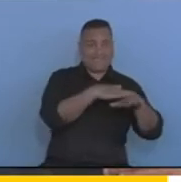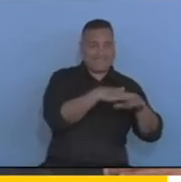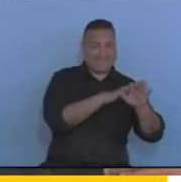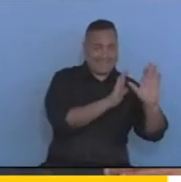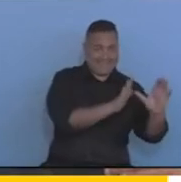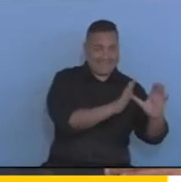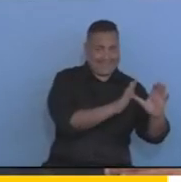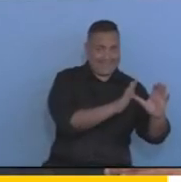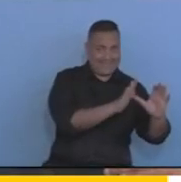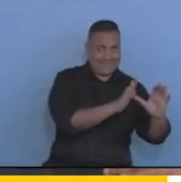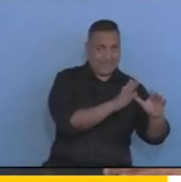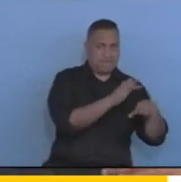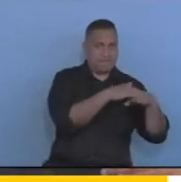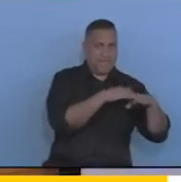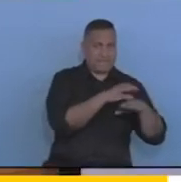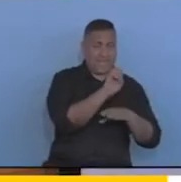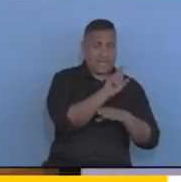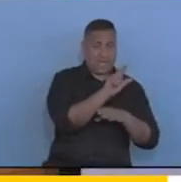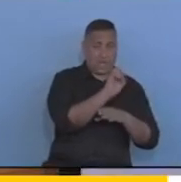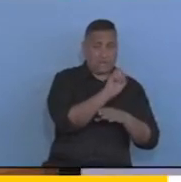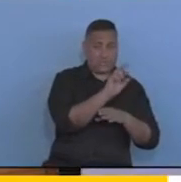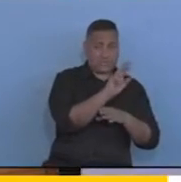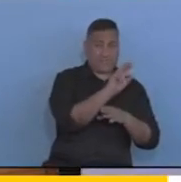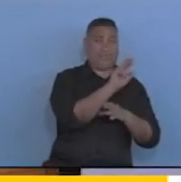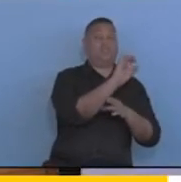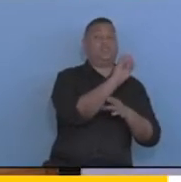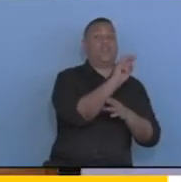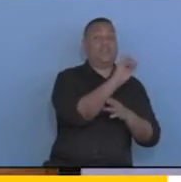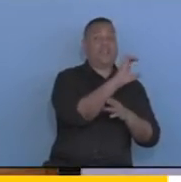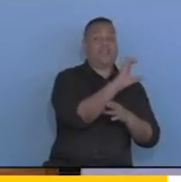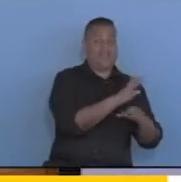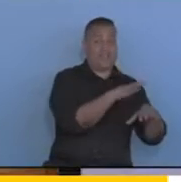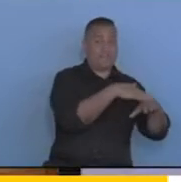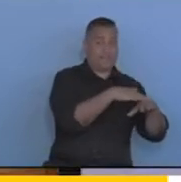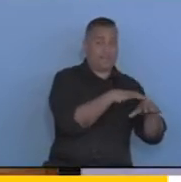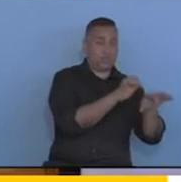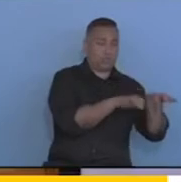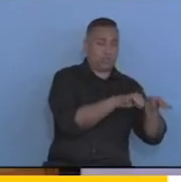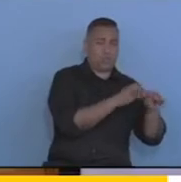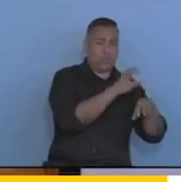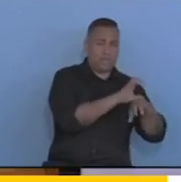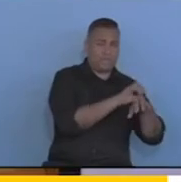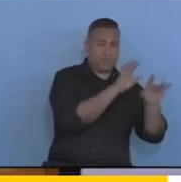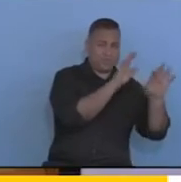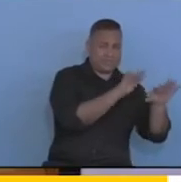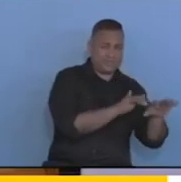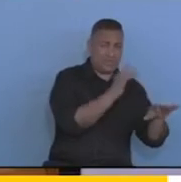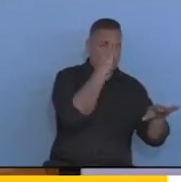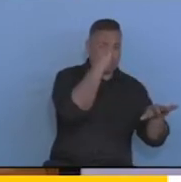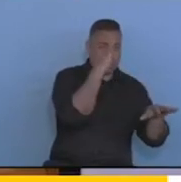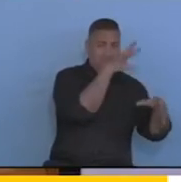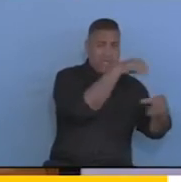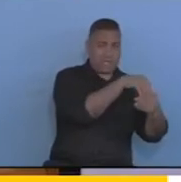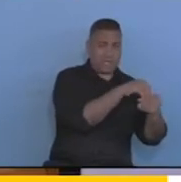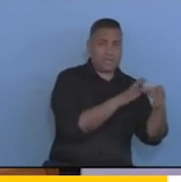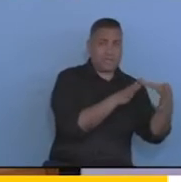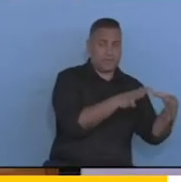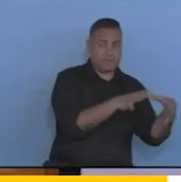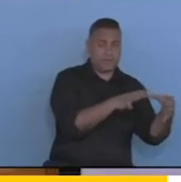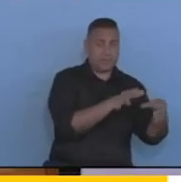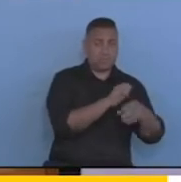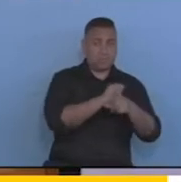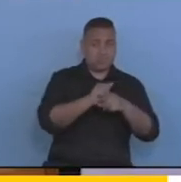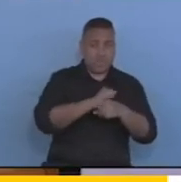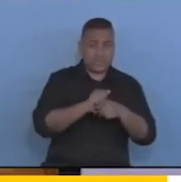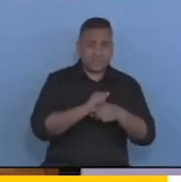circuits, learn how to identify the different components, because it's one thing to learn it in theory, it's quite a different thing to see the actual